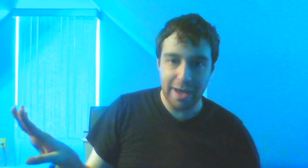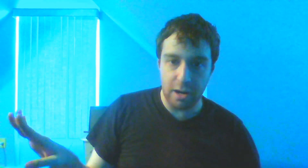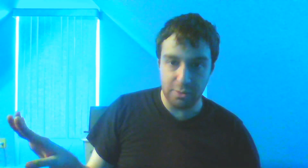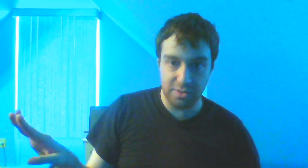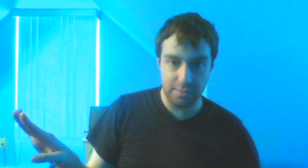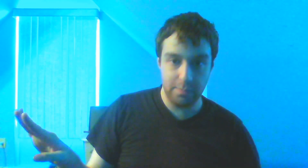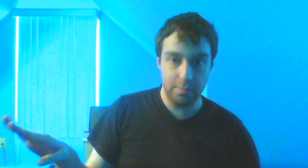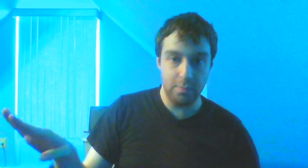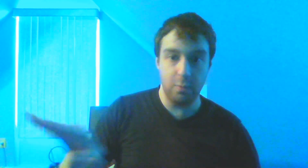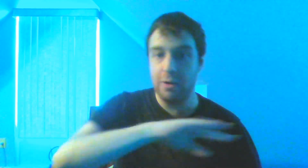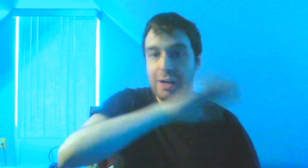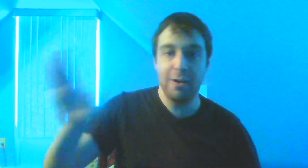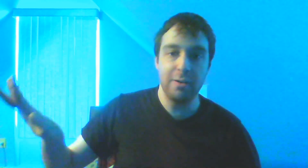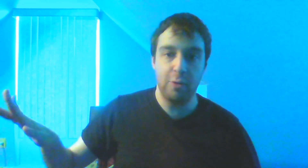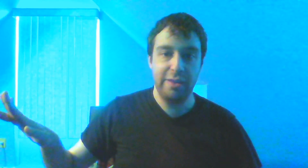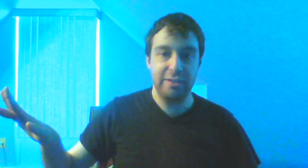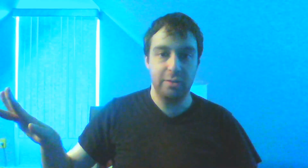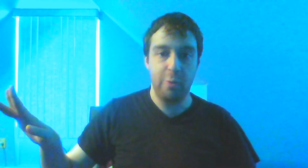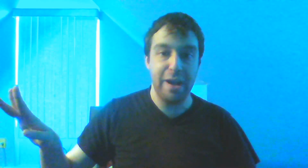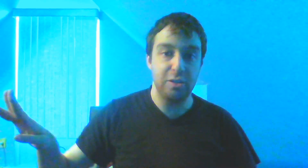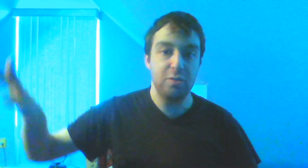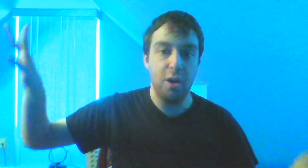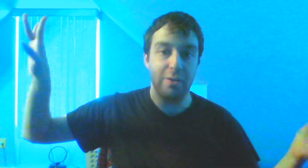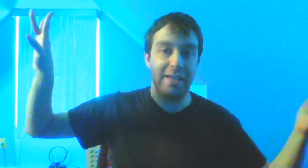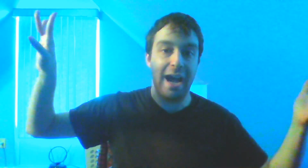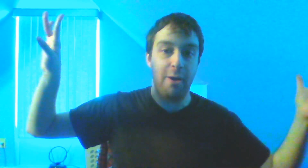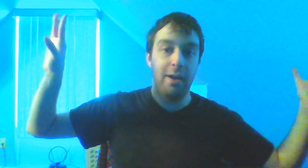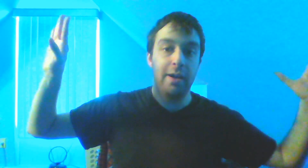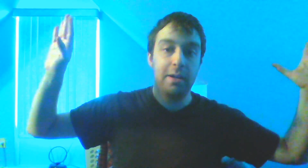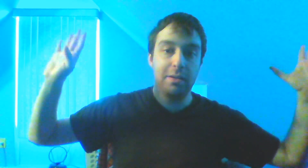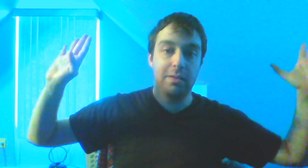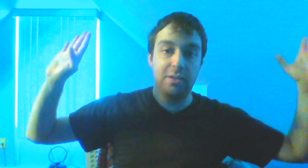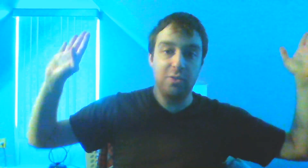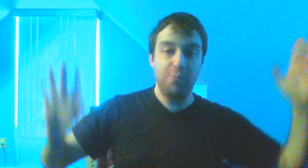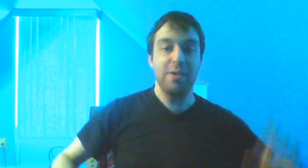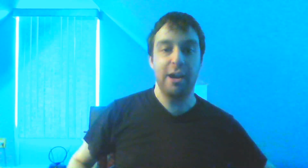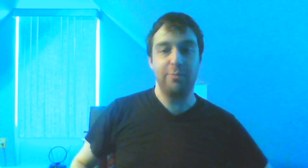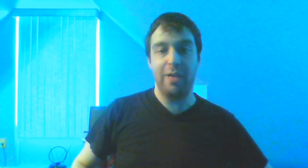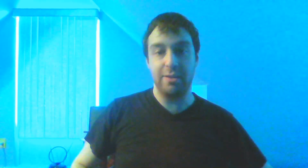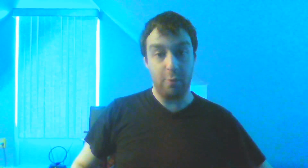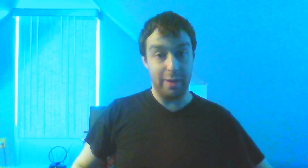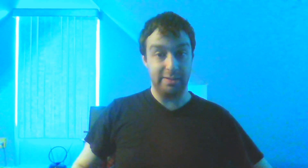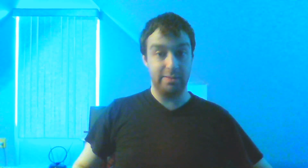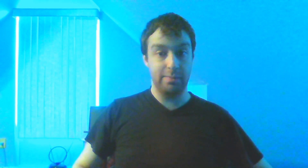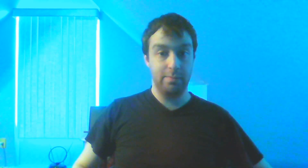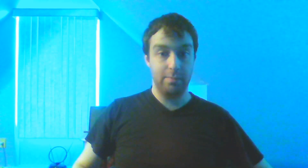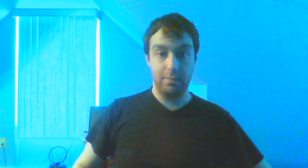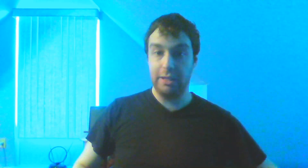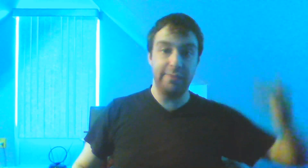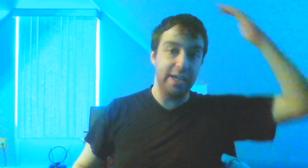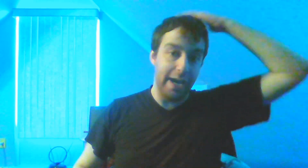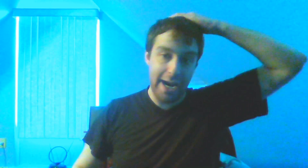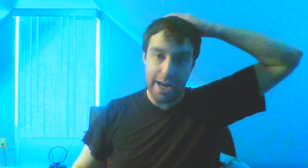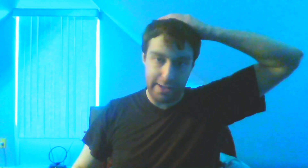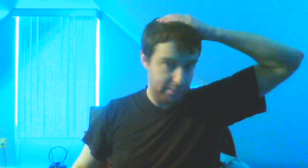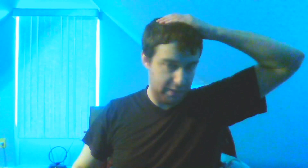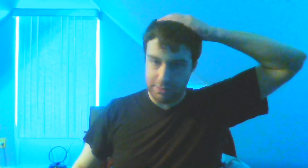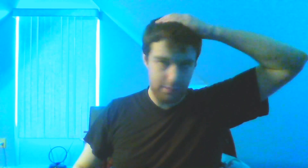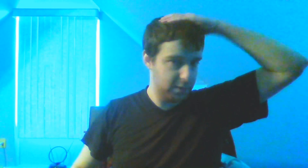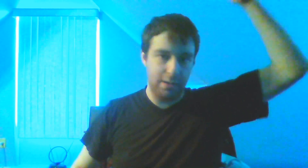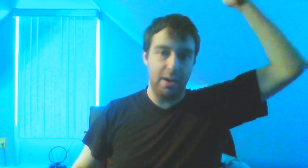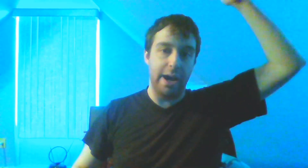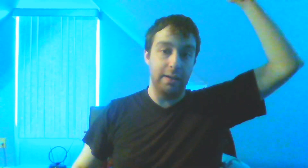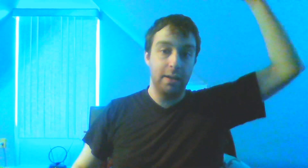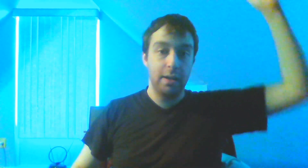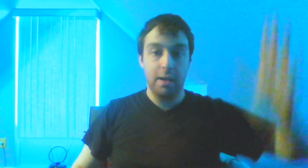Fresh Meadows or anywhere in northeastern Queens, you notice how stupid airplane noise gives you a headache. I